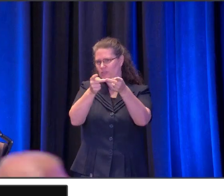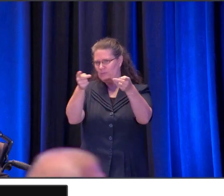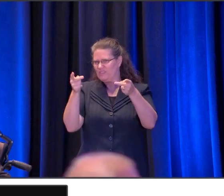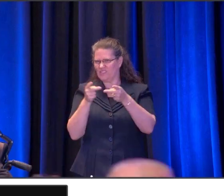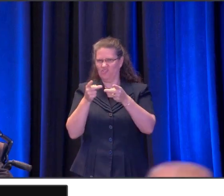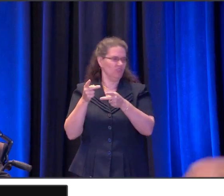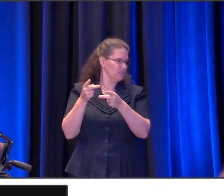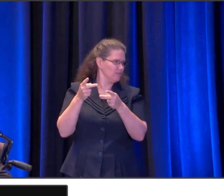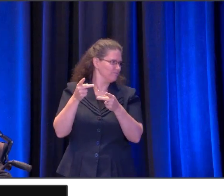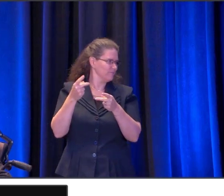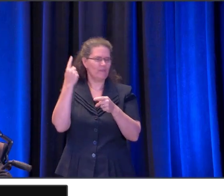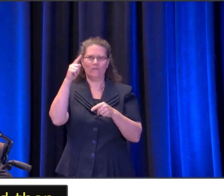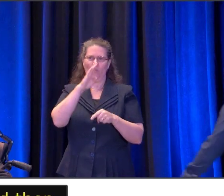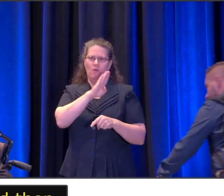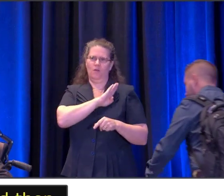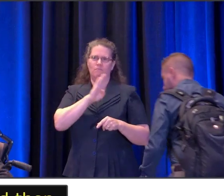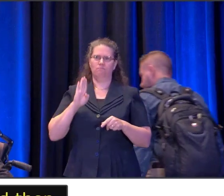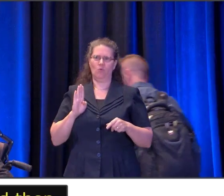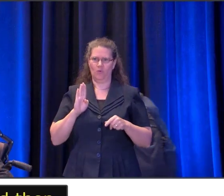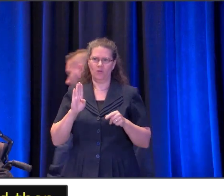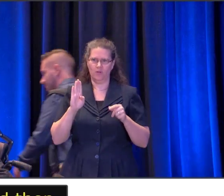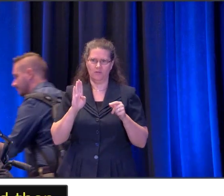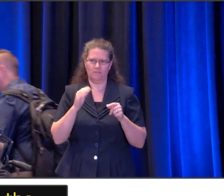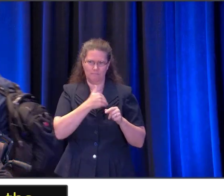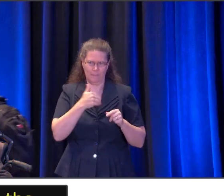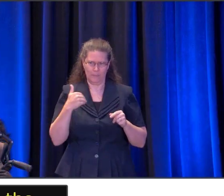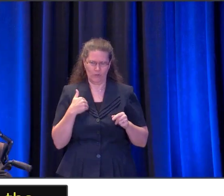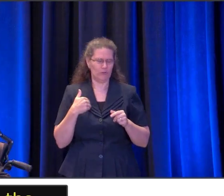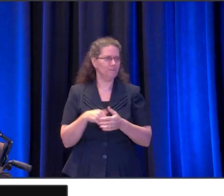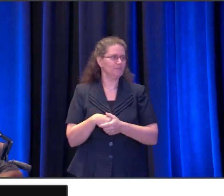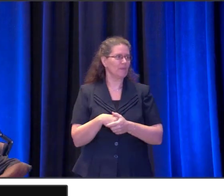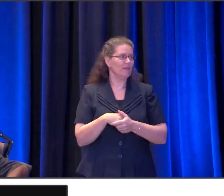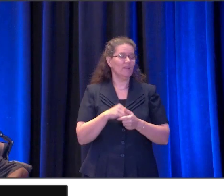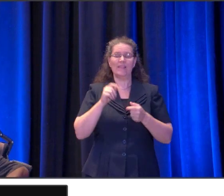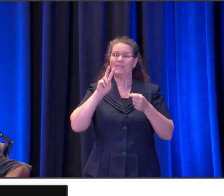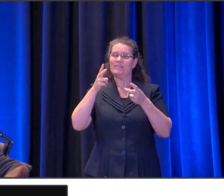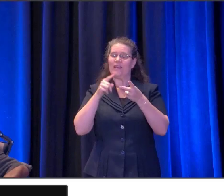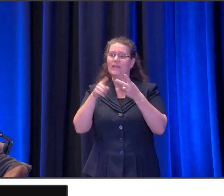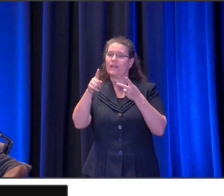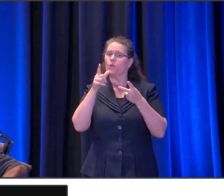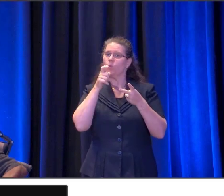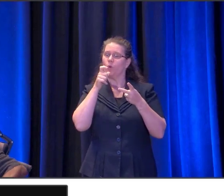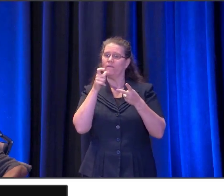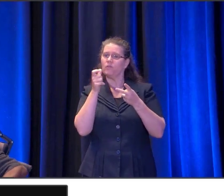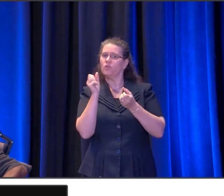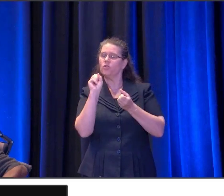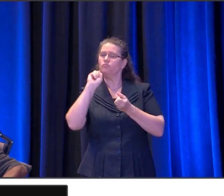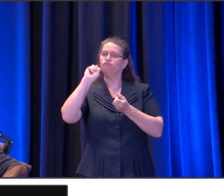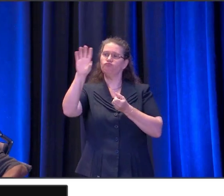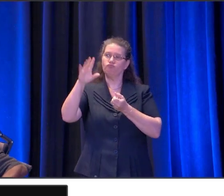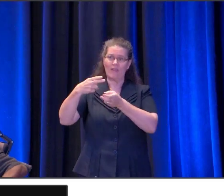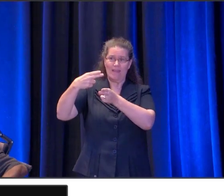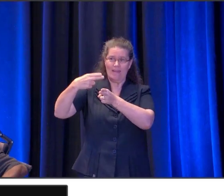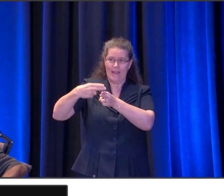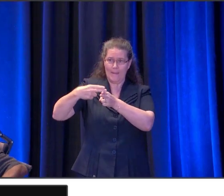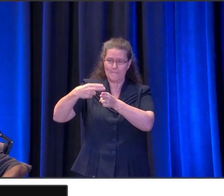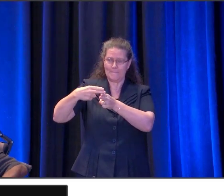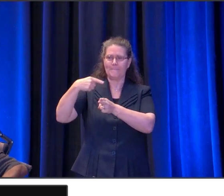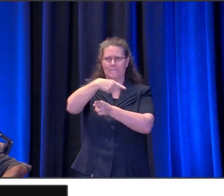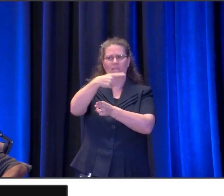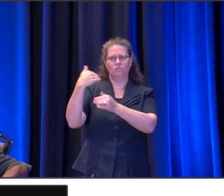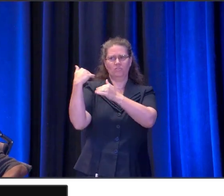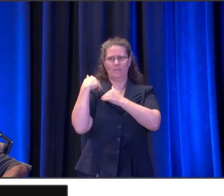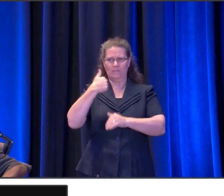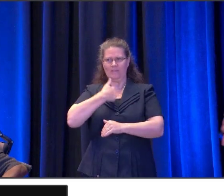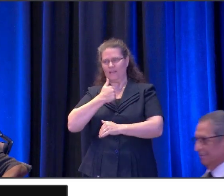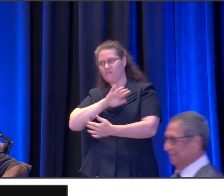Board. Secondly, the nominator is responsible for directly contacting the